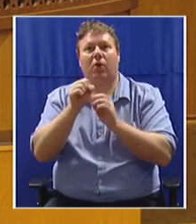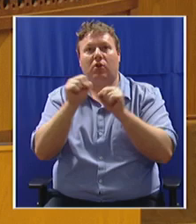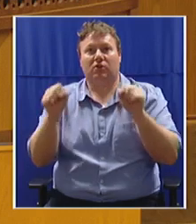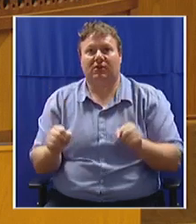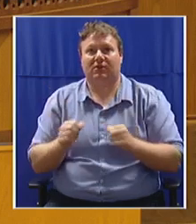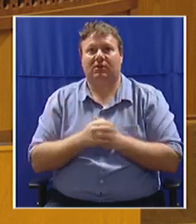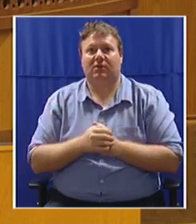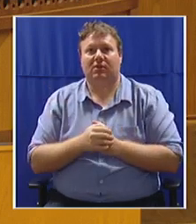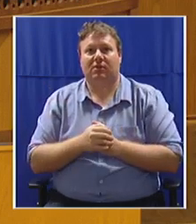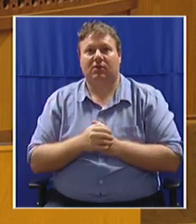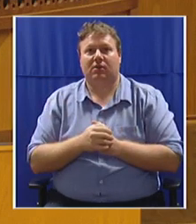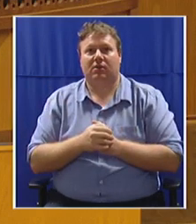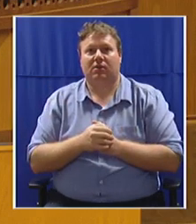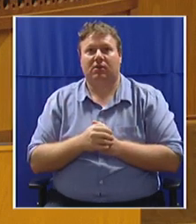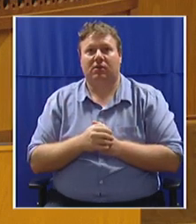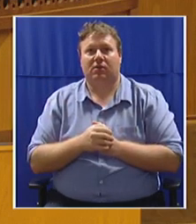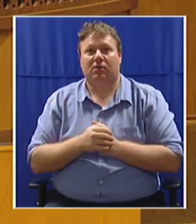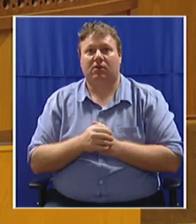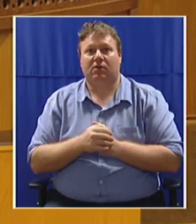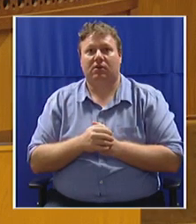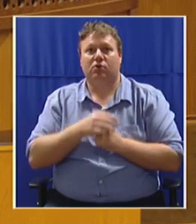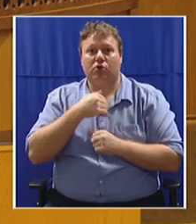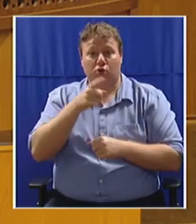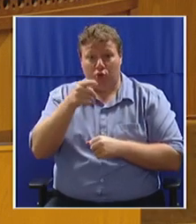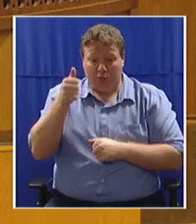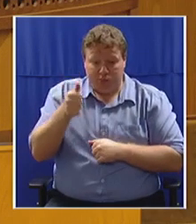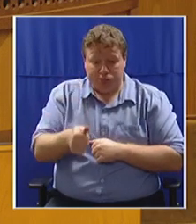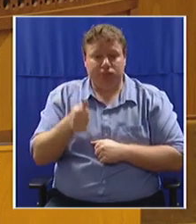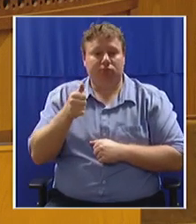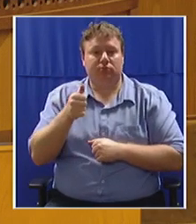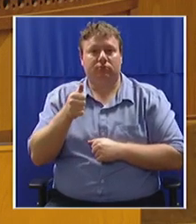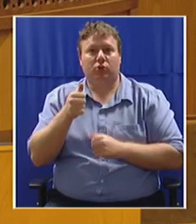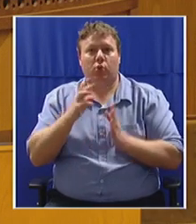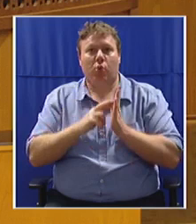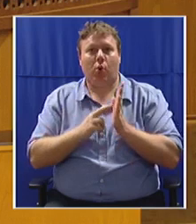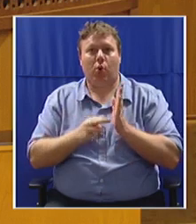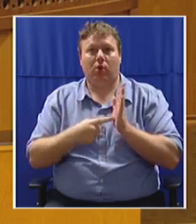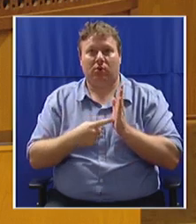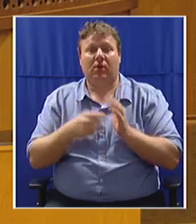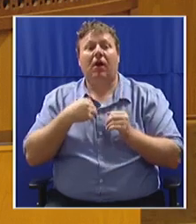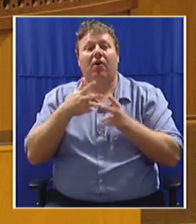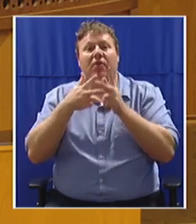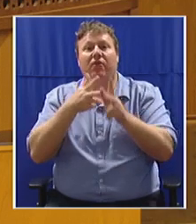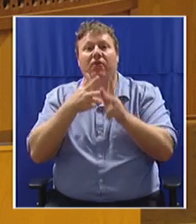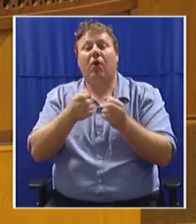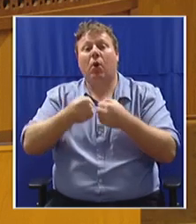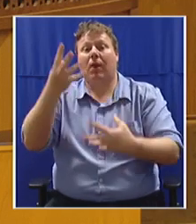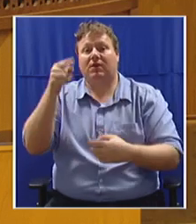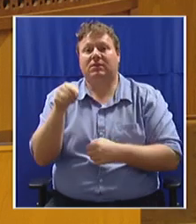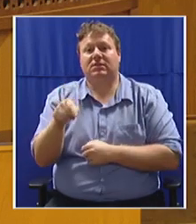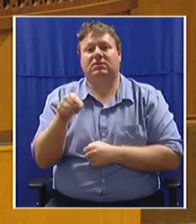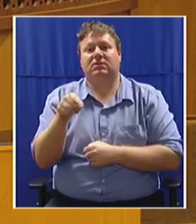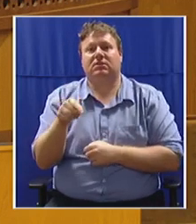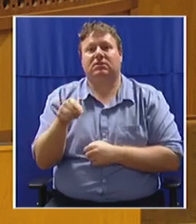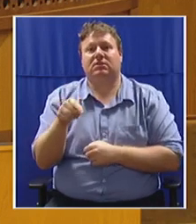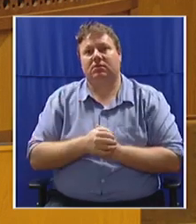you press, you are recorded, and I follow that list very religiously. Tatu Untshangise, please, you have the